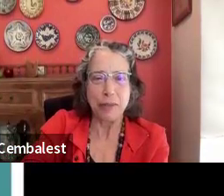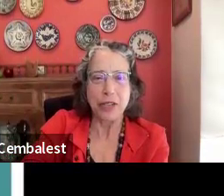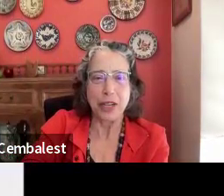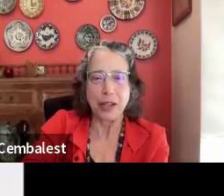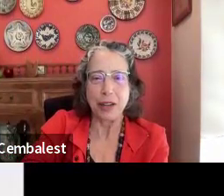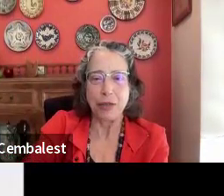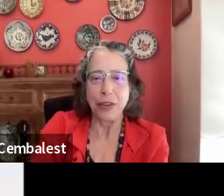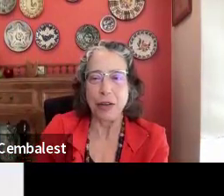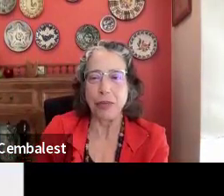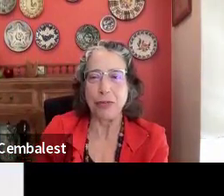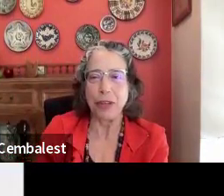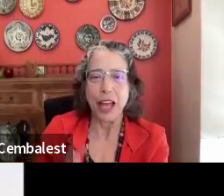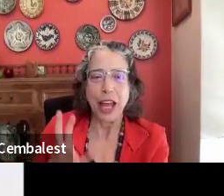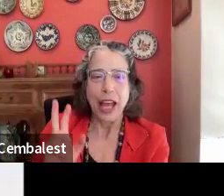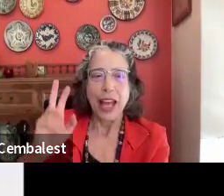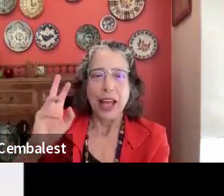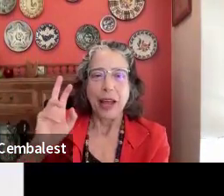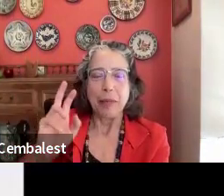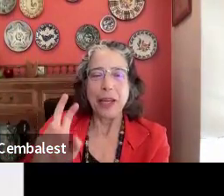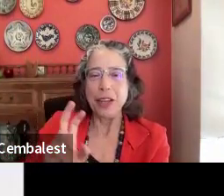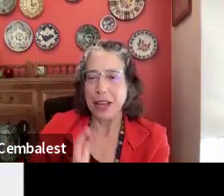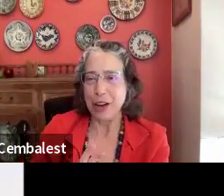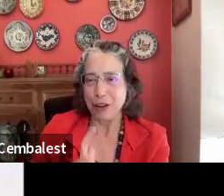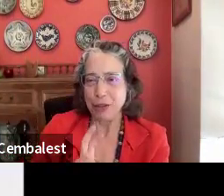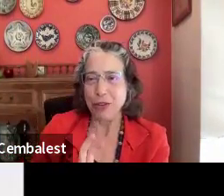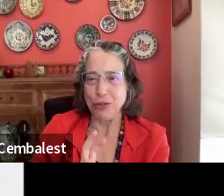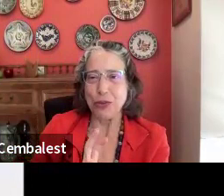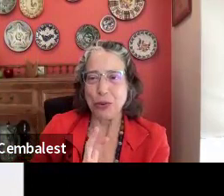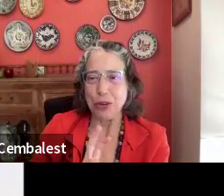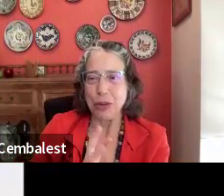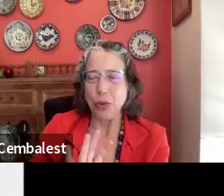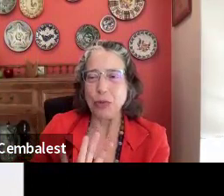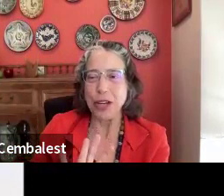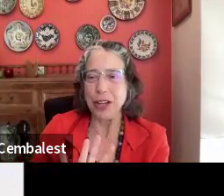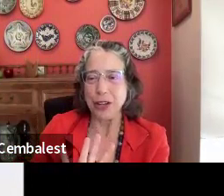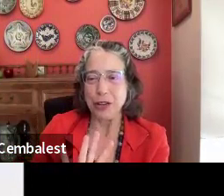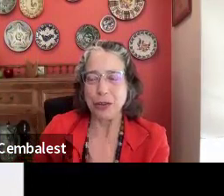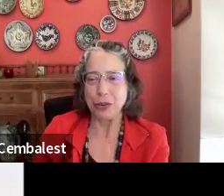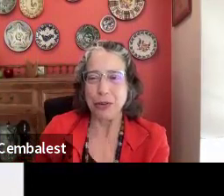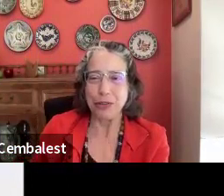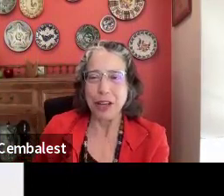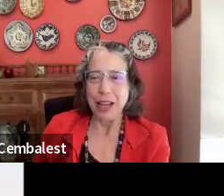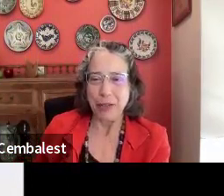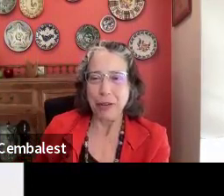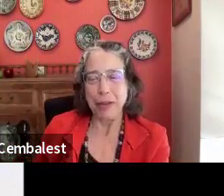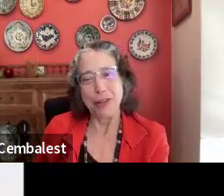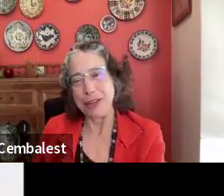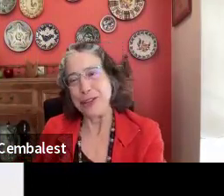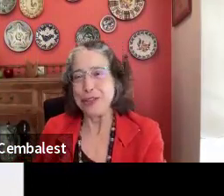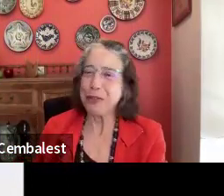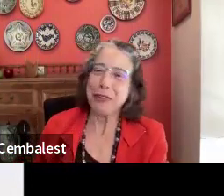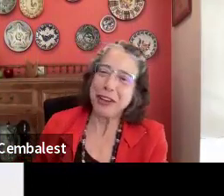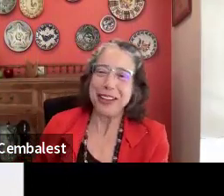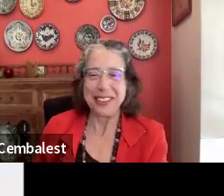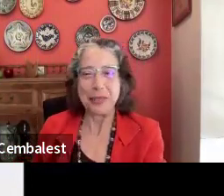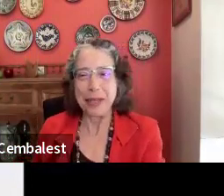Robin website, very briefly, be a character in your story. When we're telling our stories, every picture tells